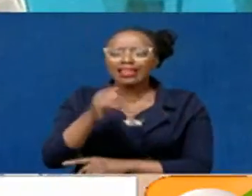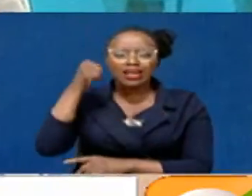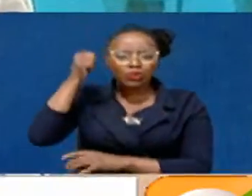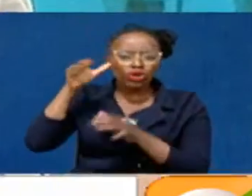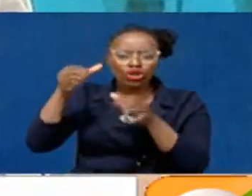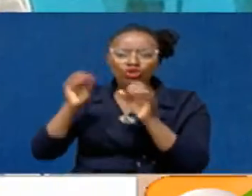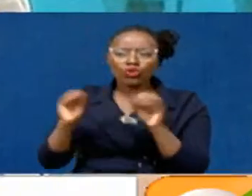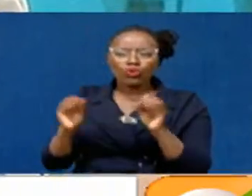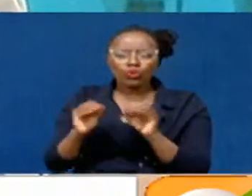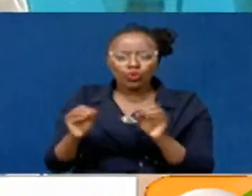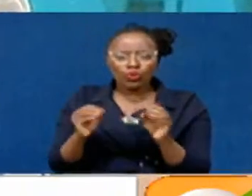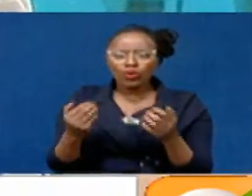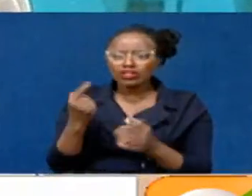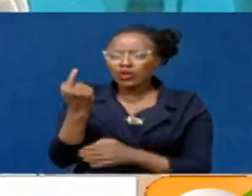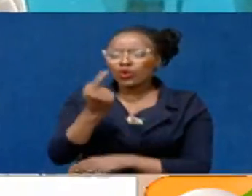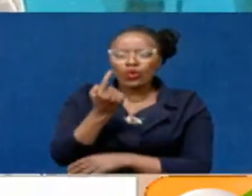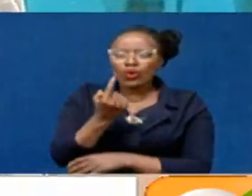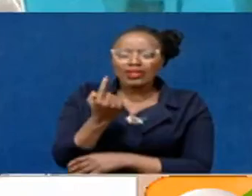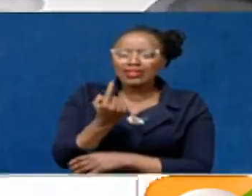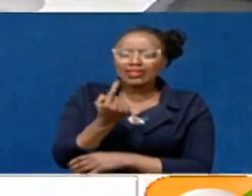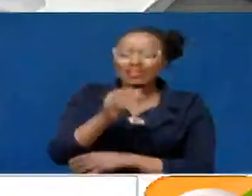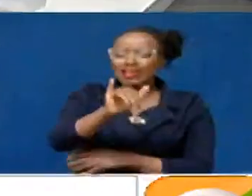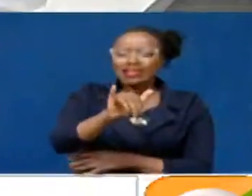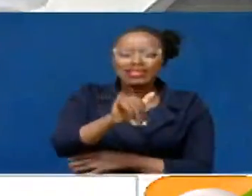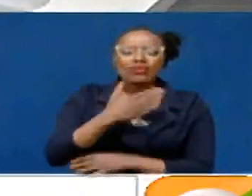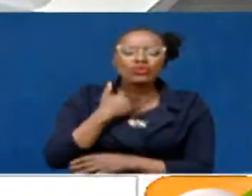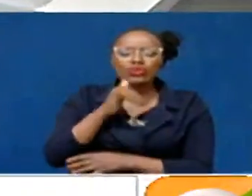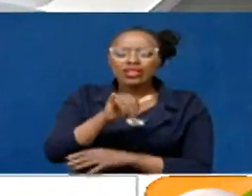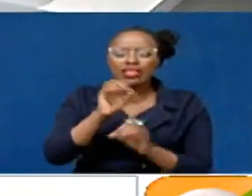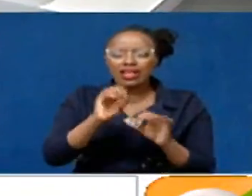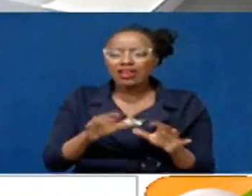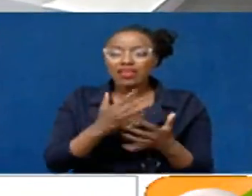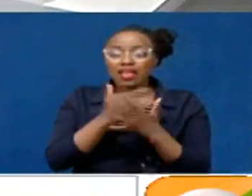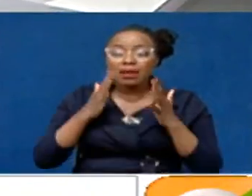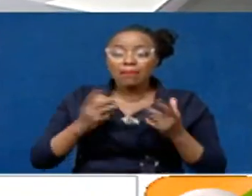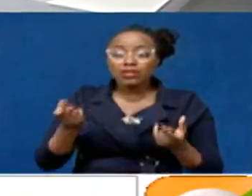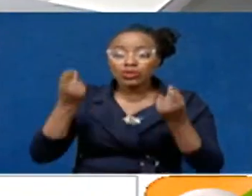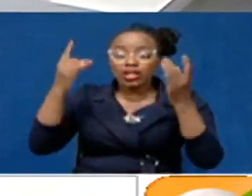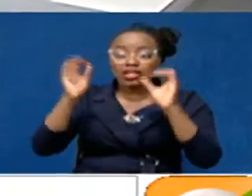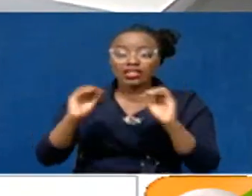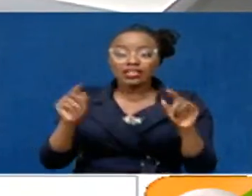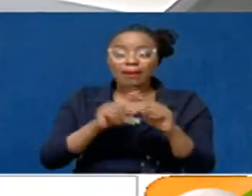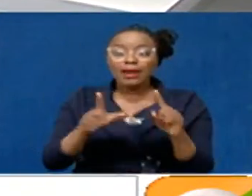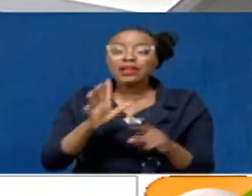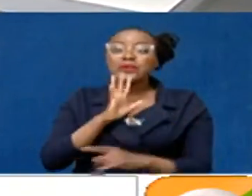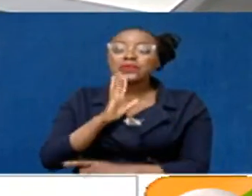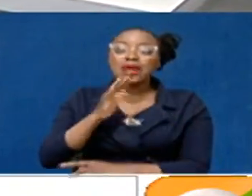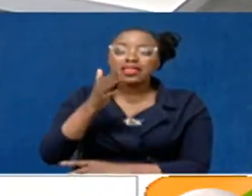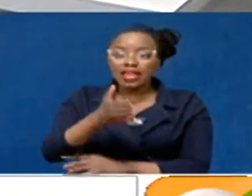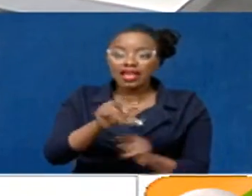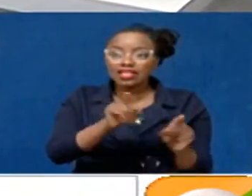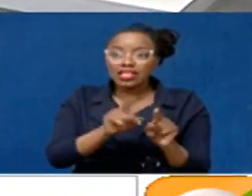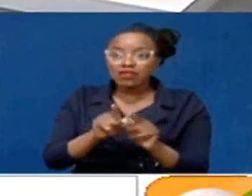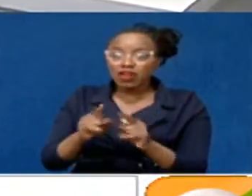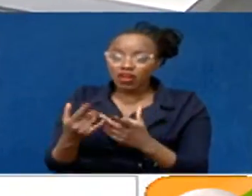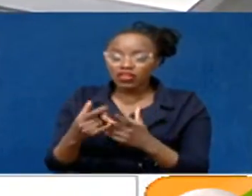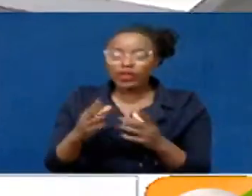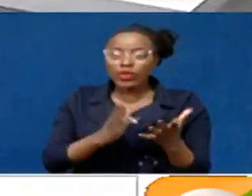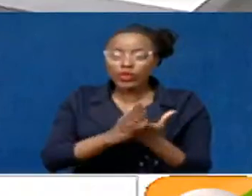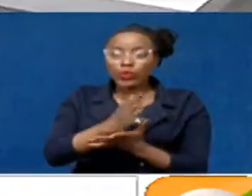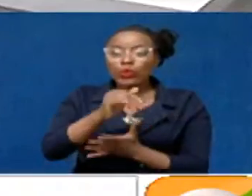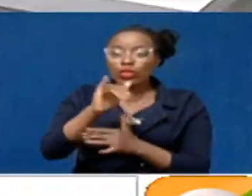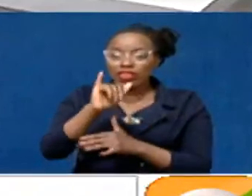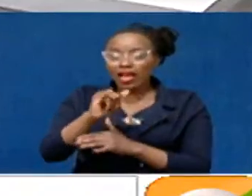party. They keep saying all manner of things about the party that no one understands, but they will stick in there, go through the